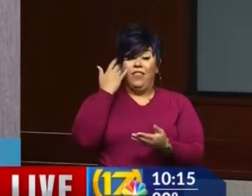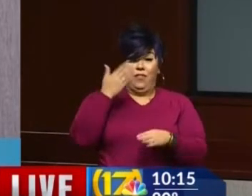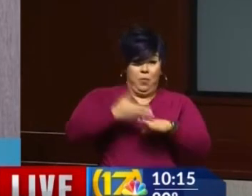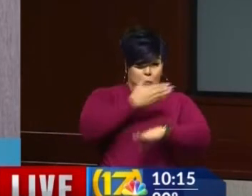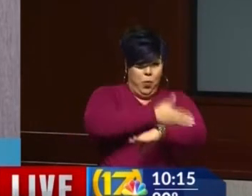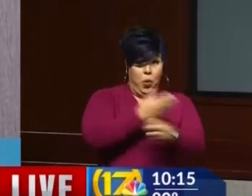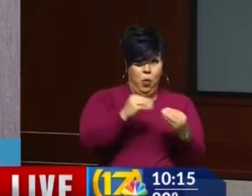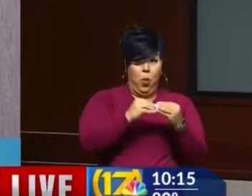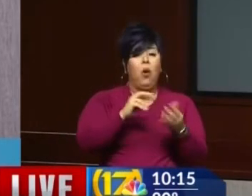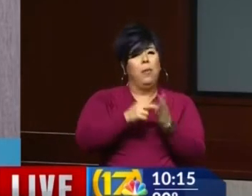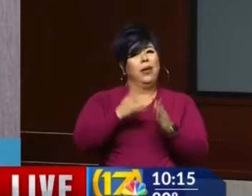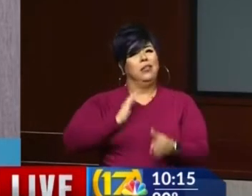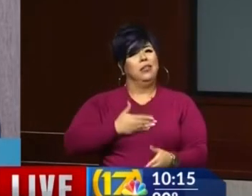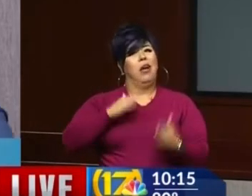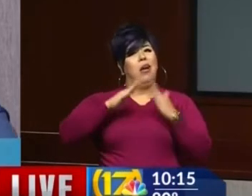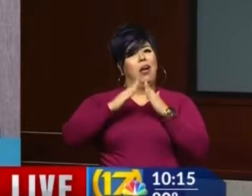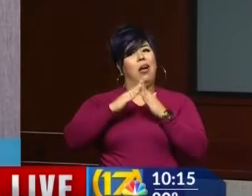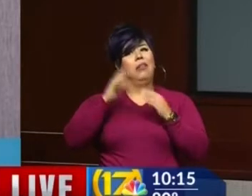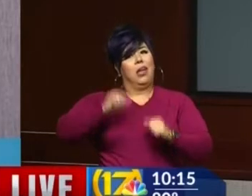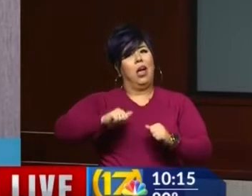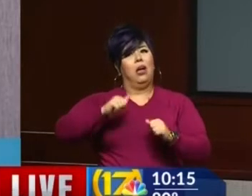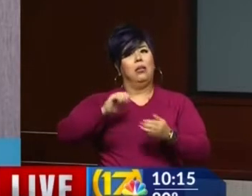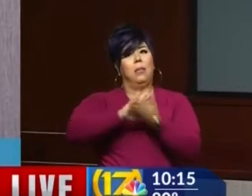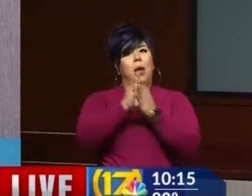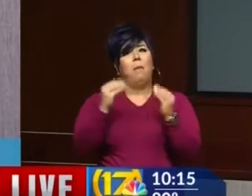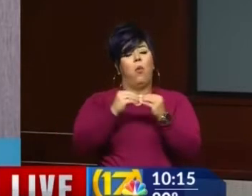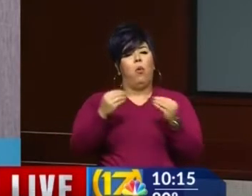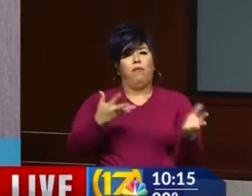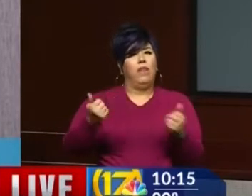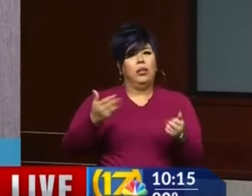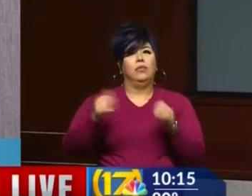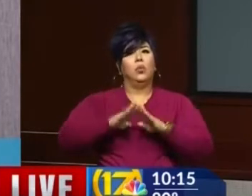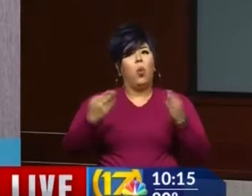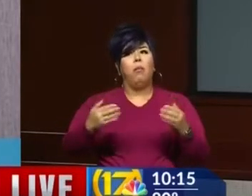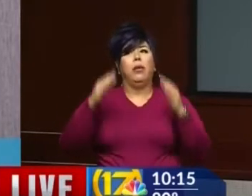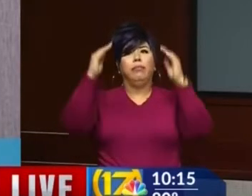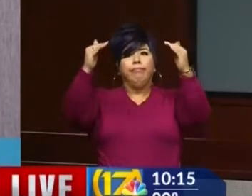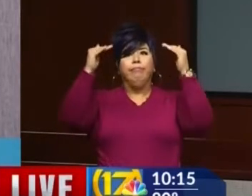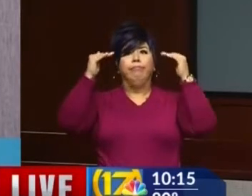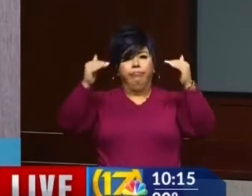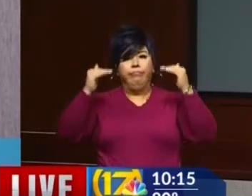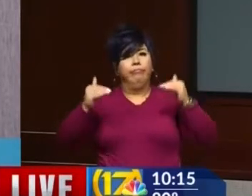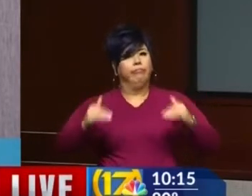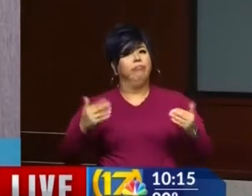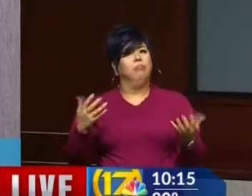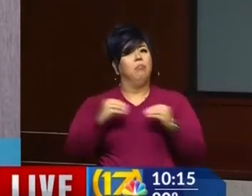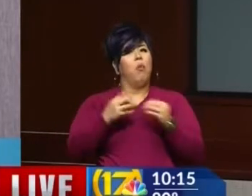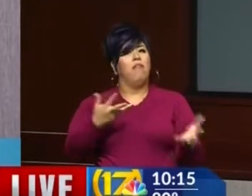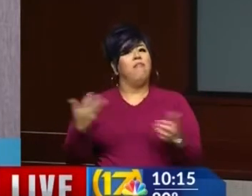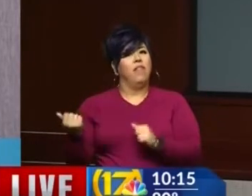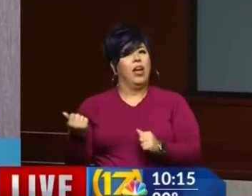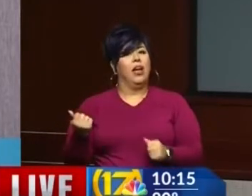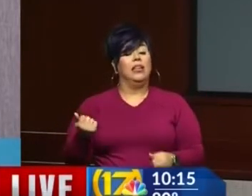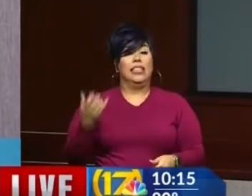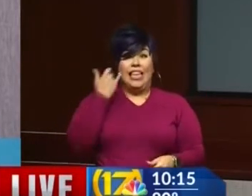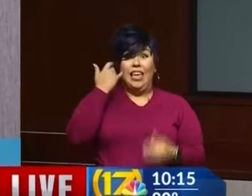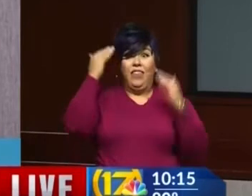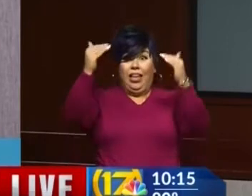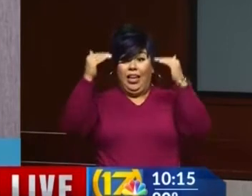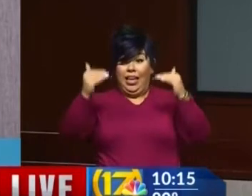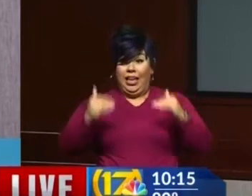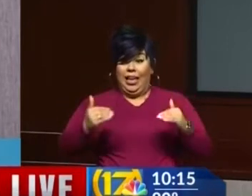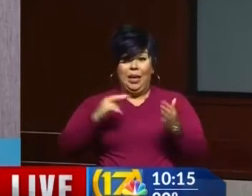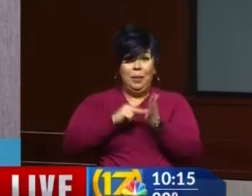advance to a lower tier in this blueprint that has been provided by the governor, allowing increased business